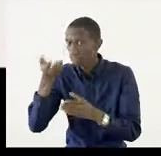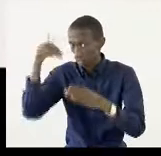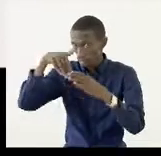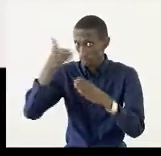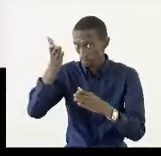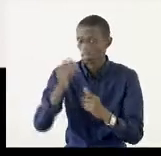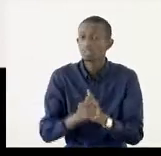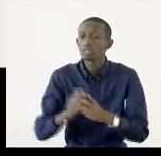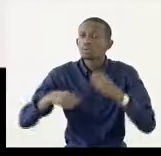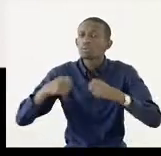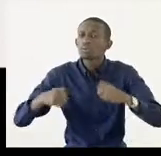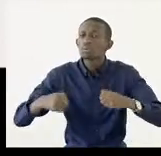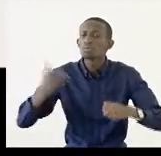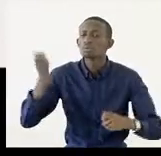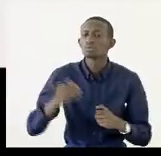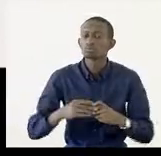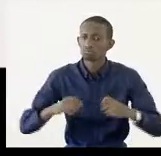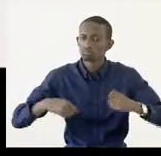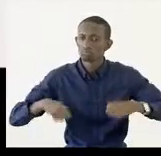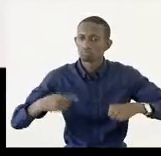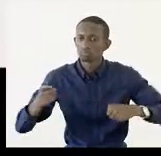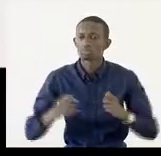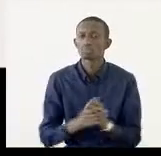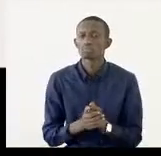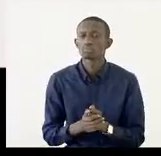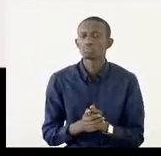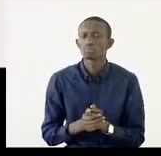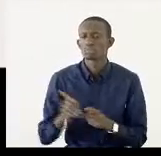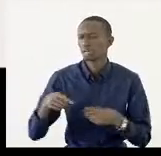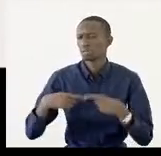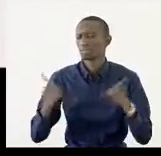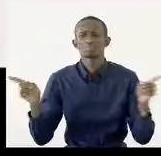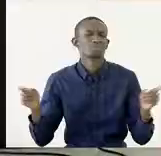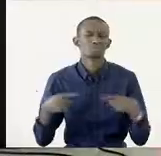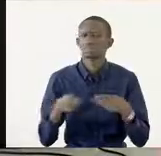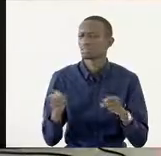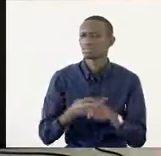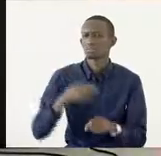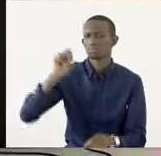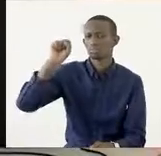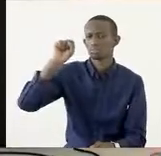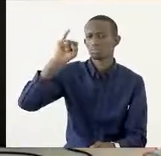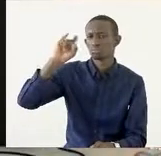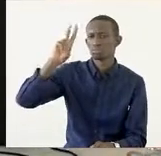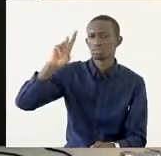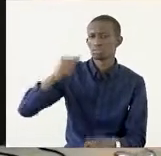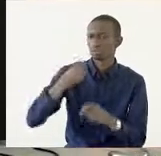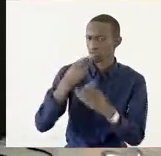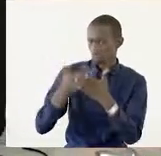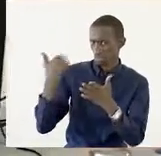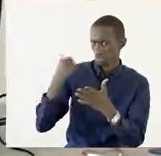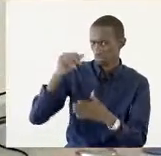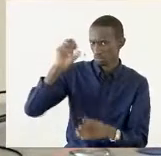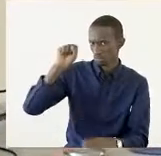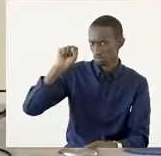So this reaction distinguishes, so it's different from the silver mirror that we have talked about, or